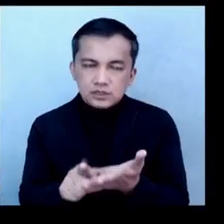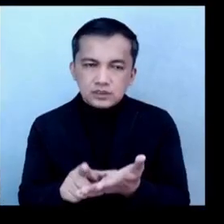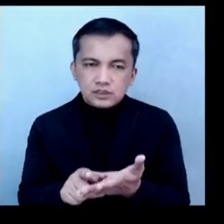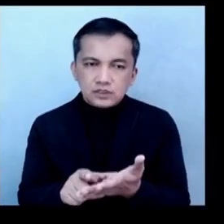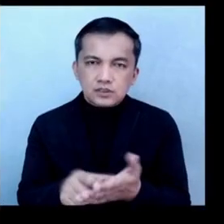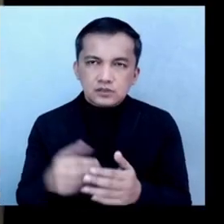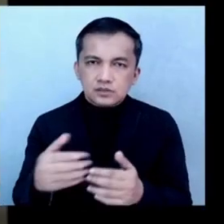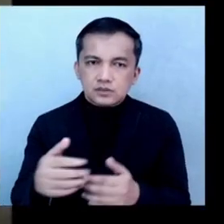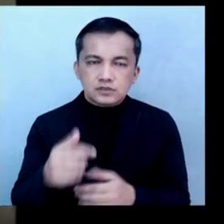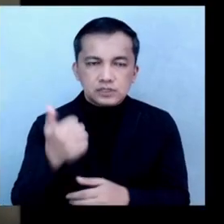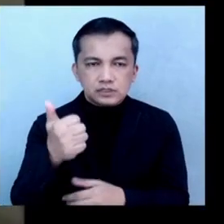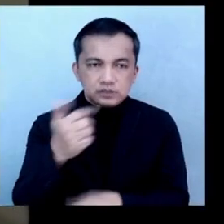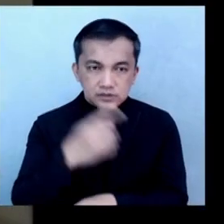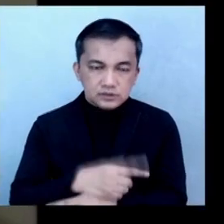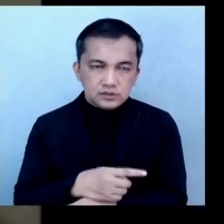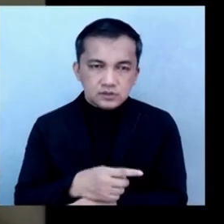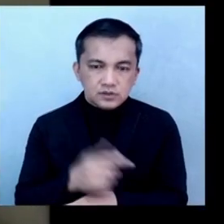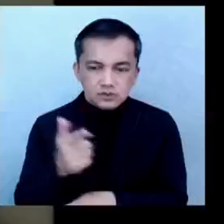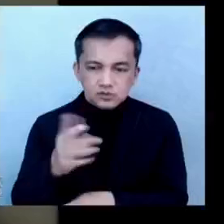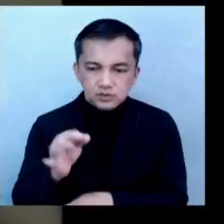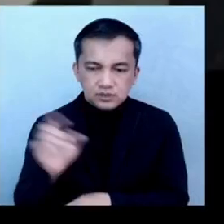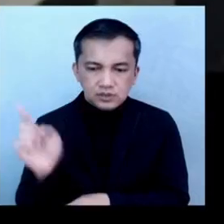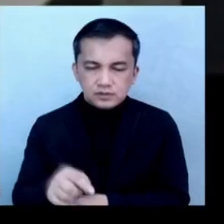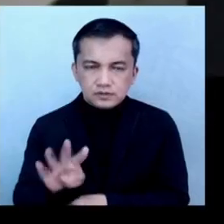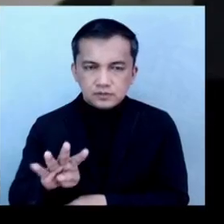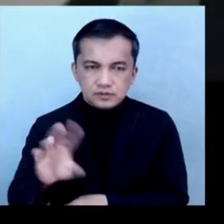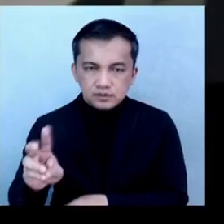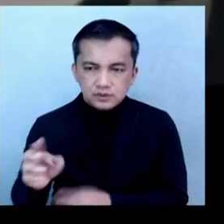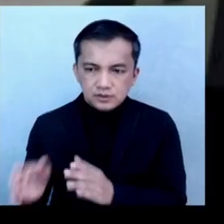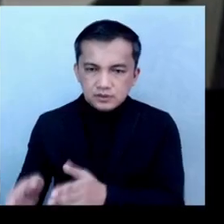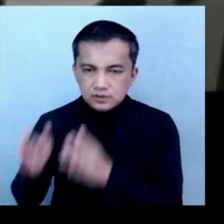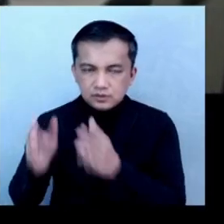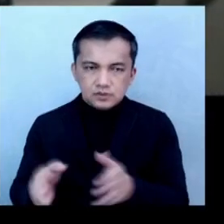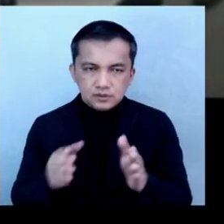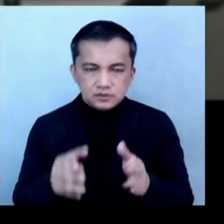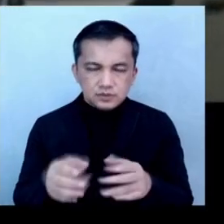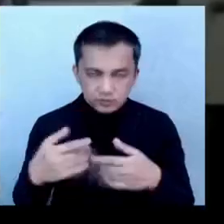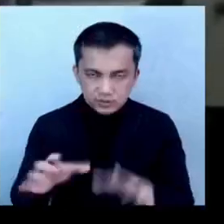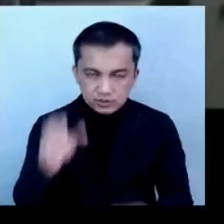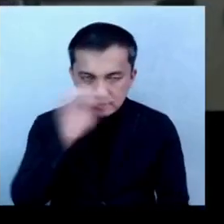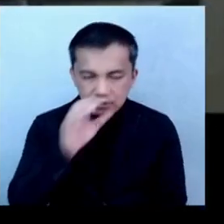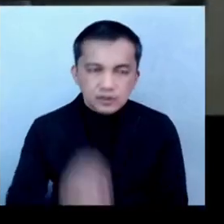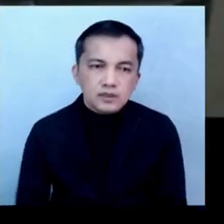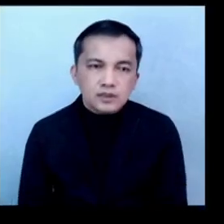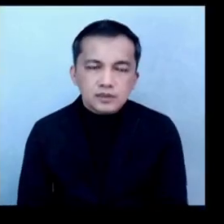Tuesday, with 29 out of 46 buildings already searched. And that's